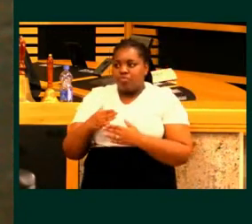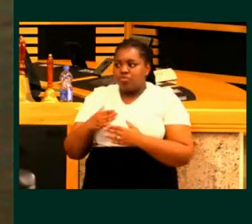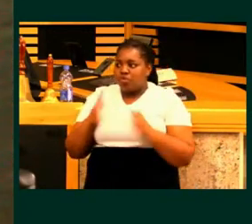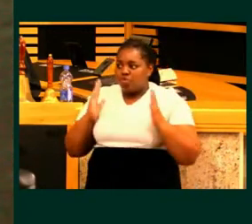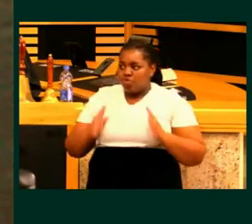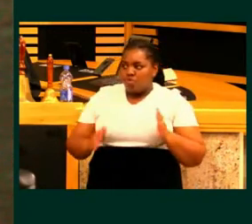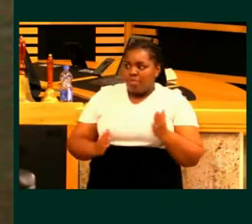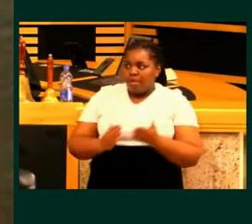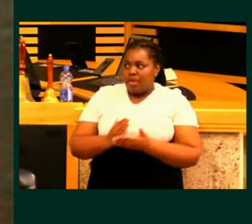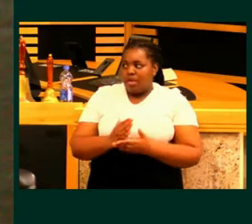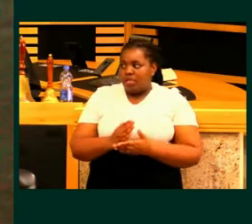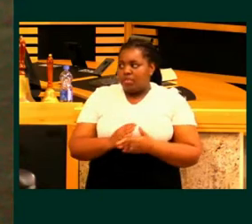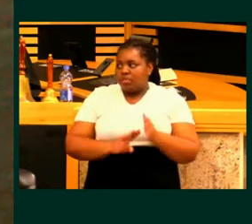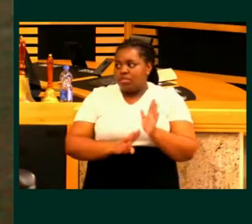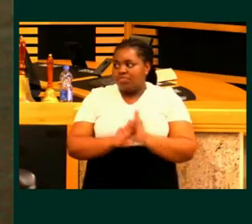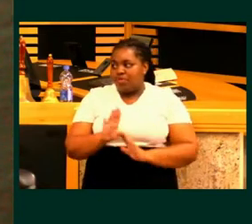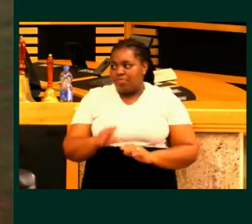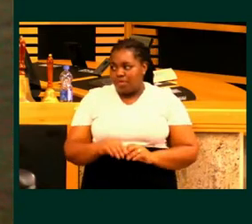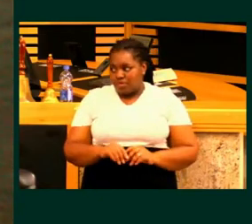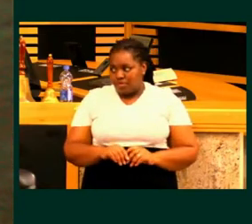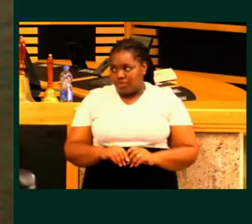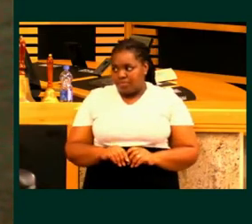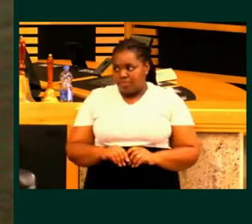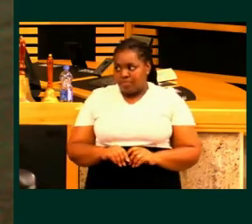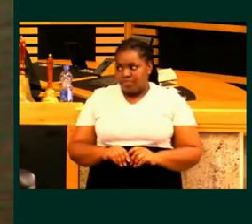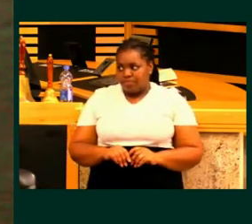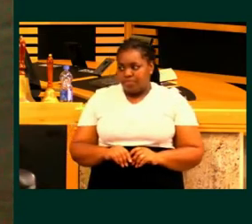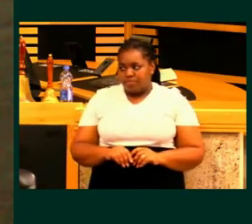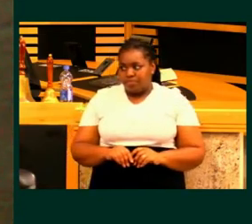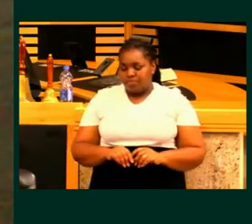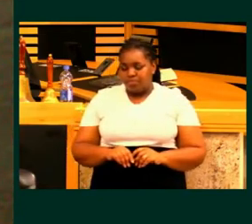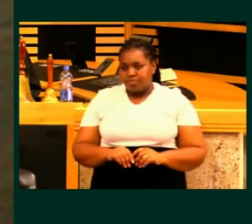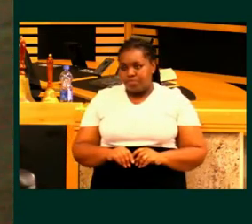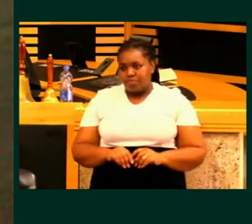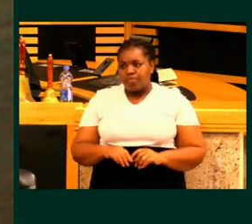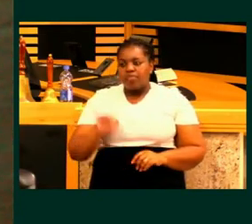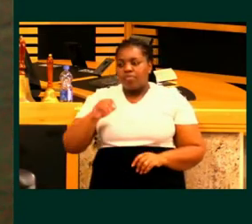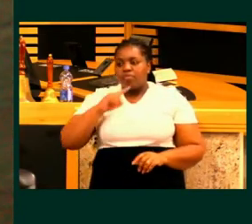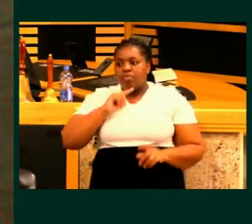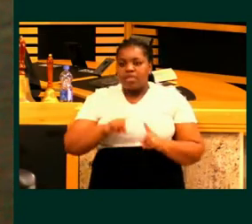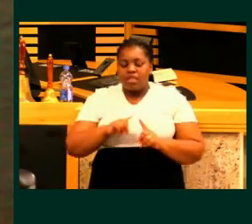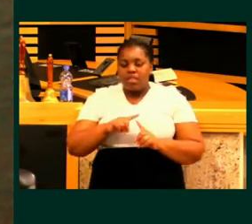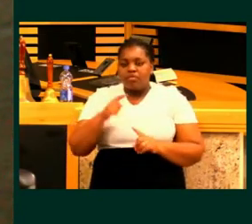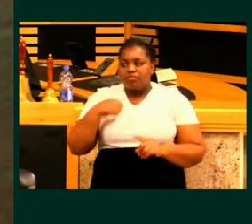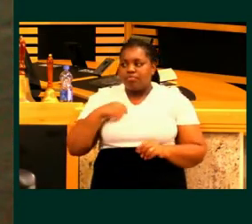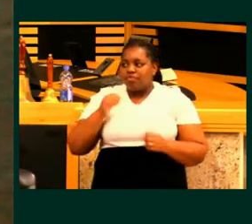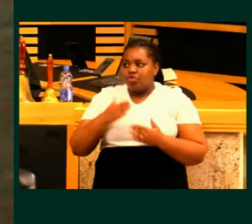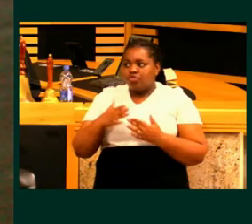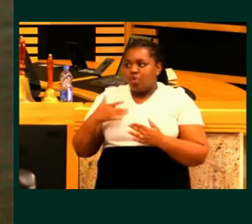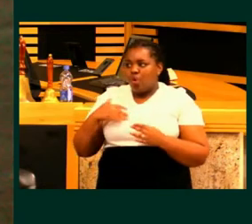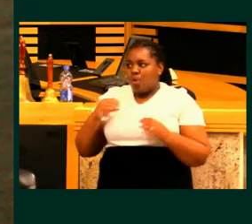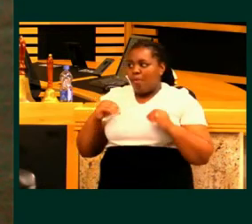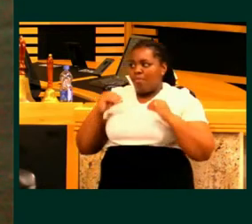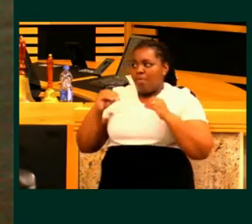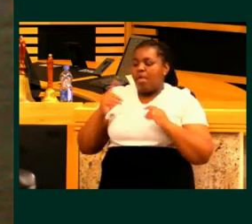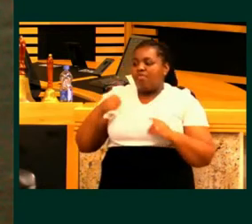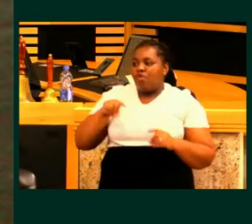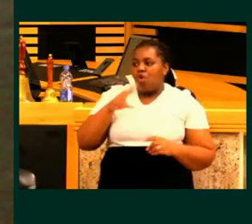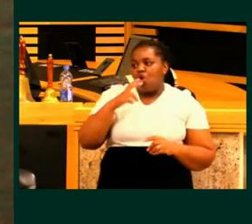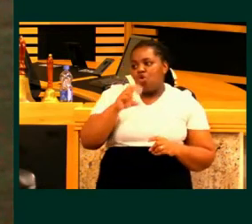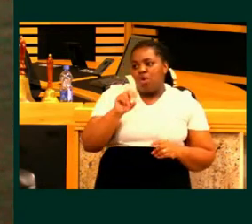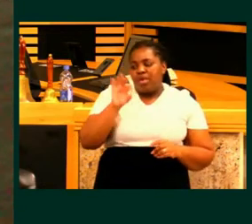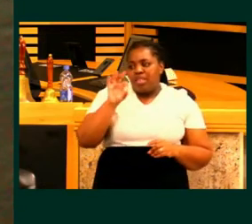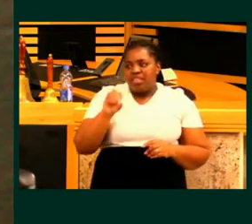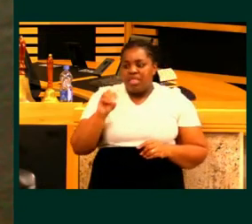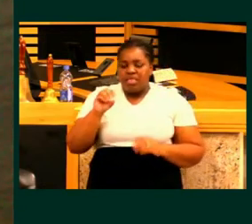sustainable development and peace and security it is also Central to the promise of our of the 2030